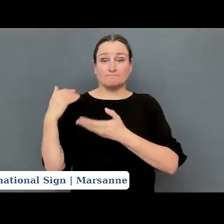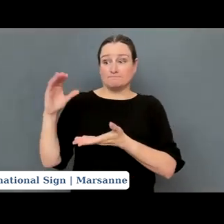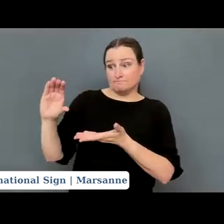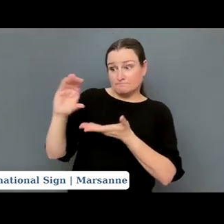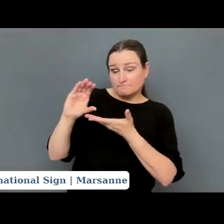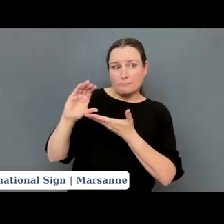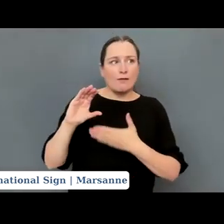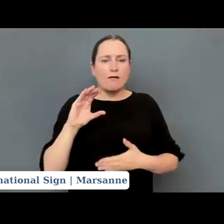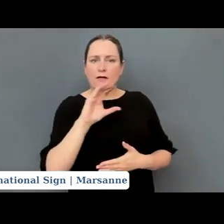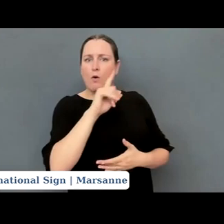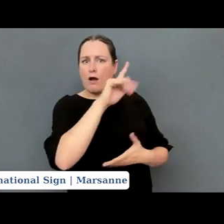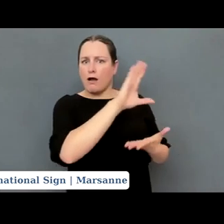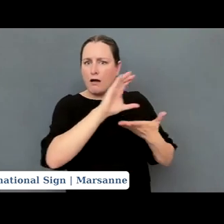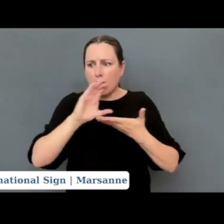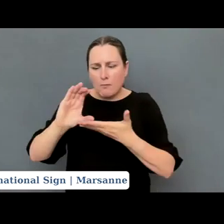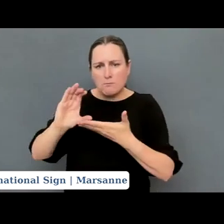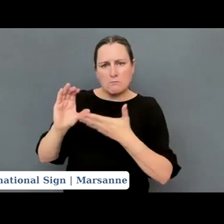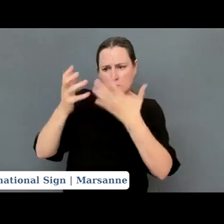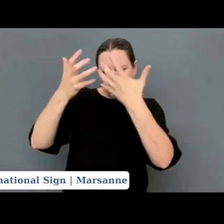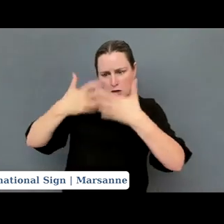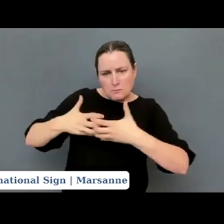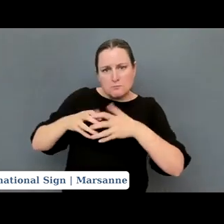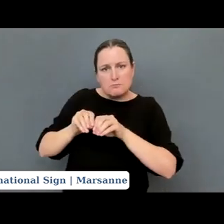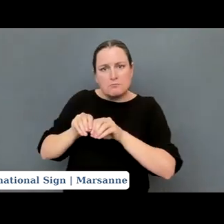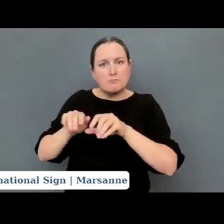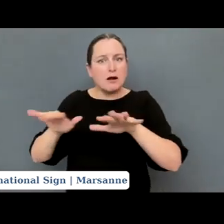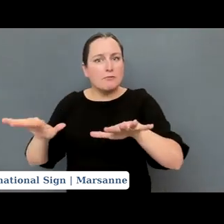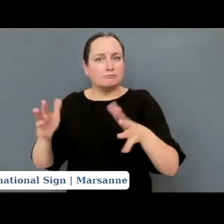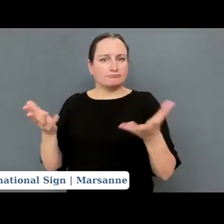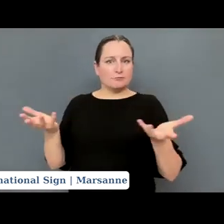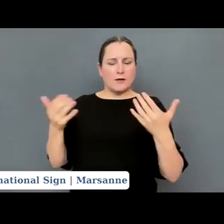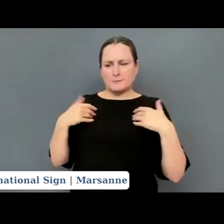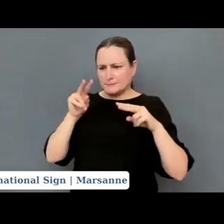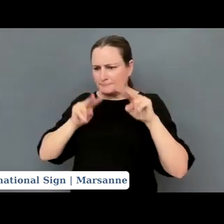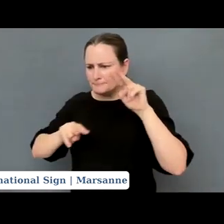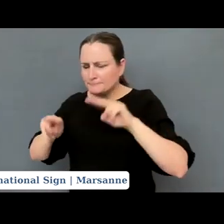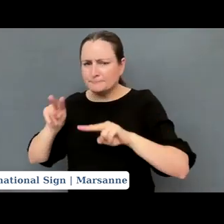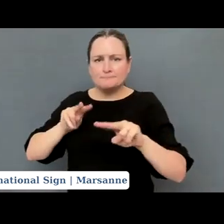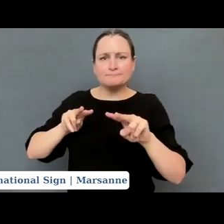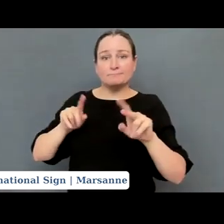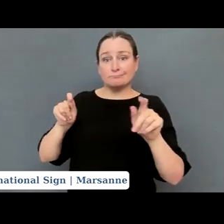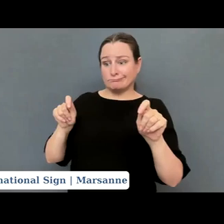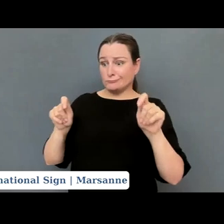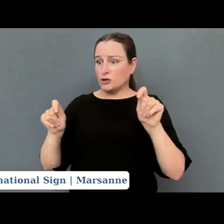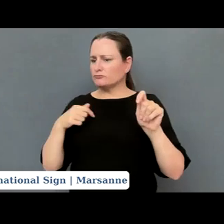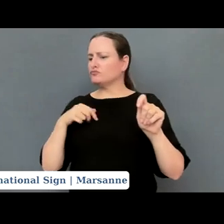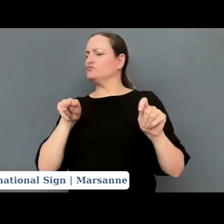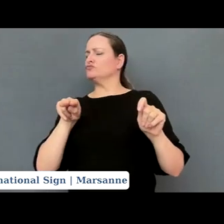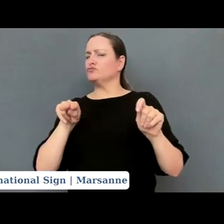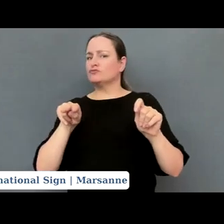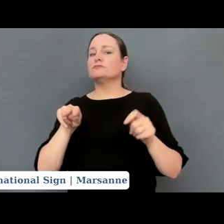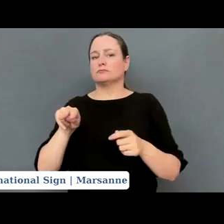the policies that are being developed. We monitor changes in order to